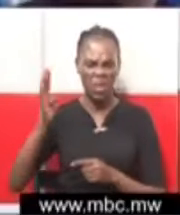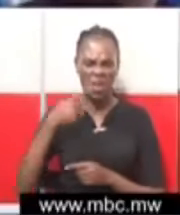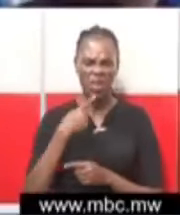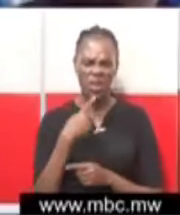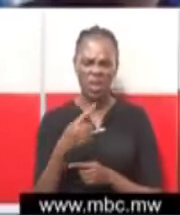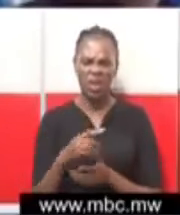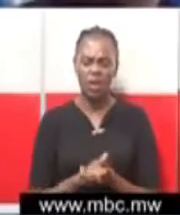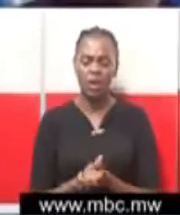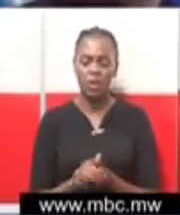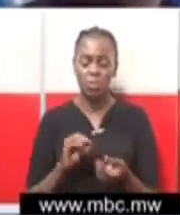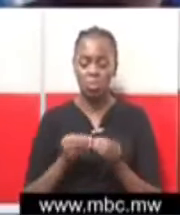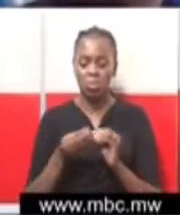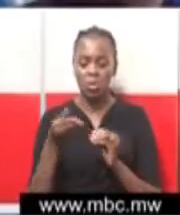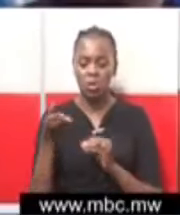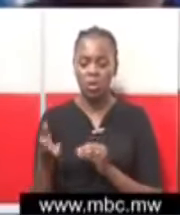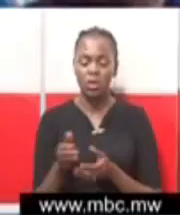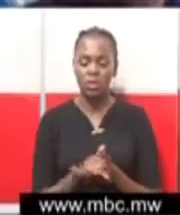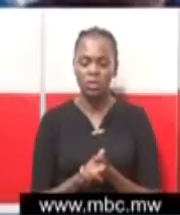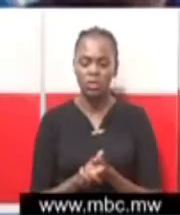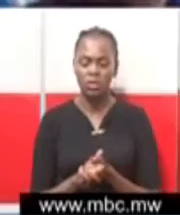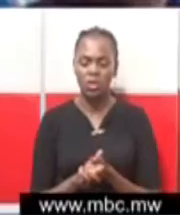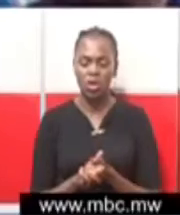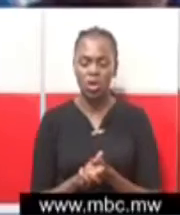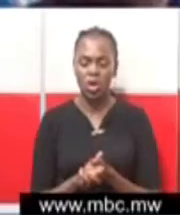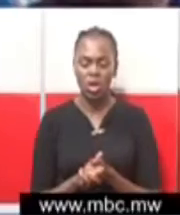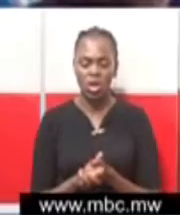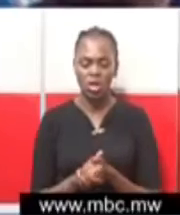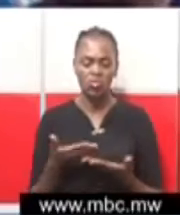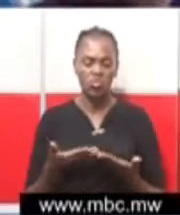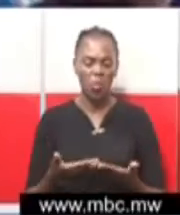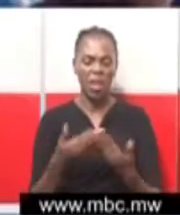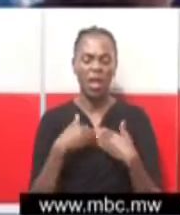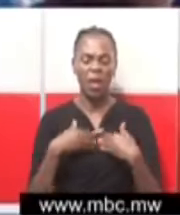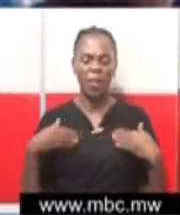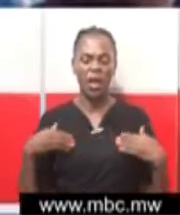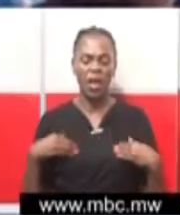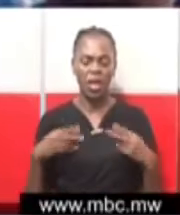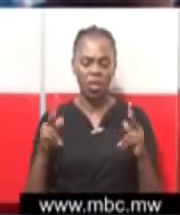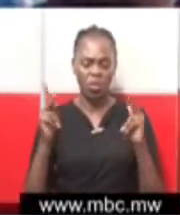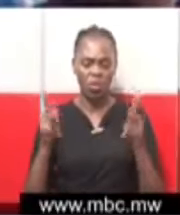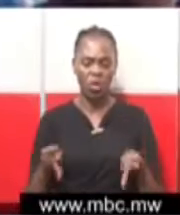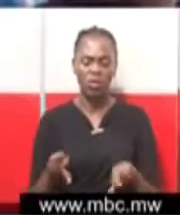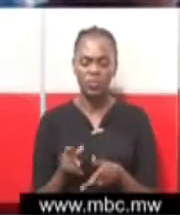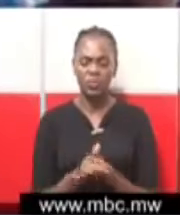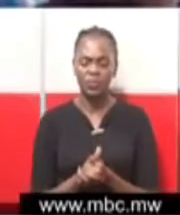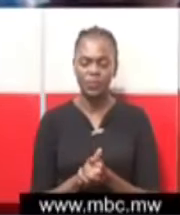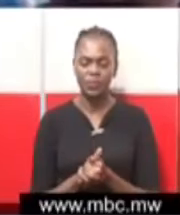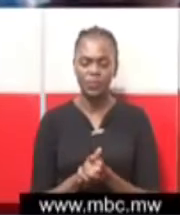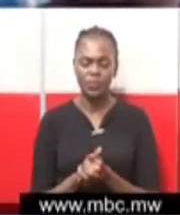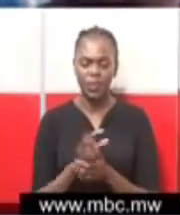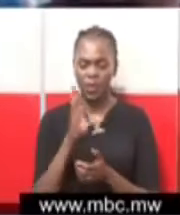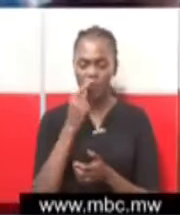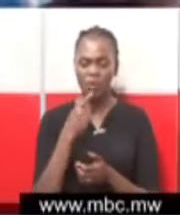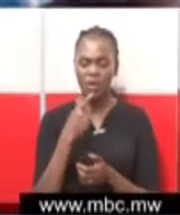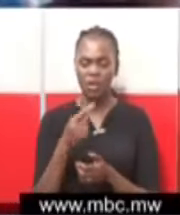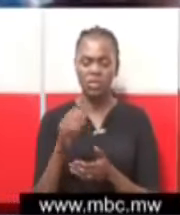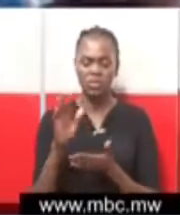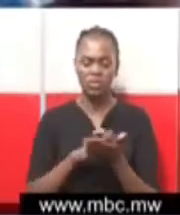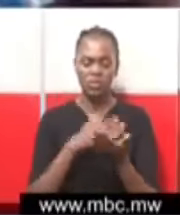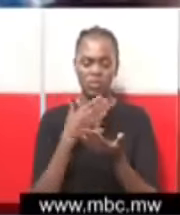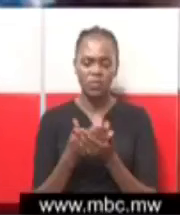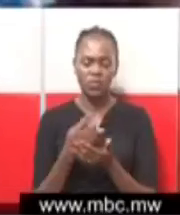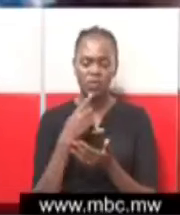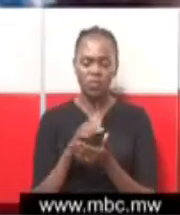the resolutions are infringing and not under the tenets of democracy. I am saying this because